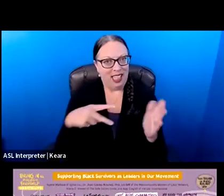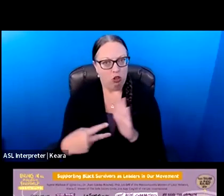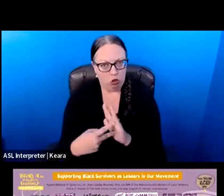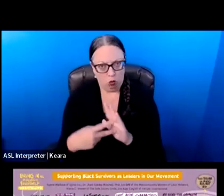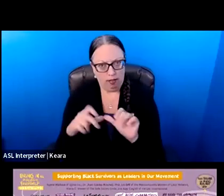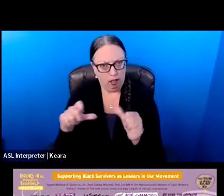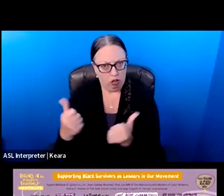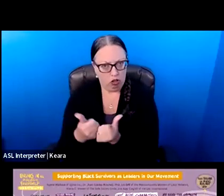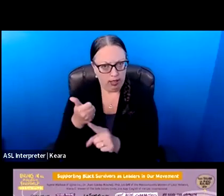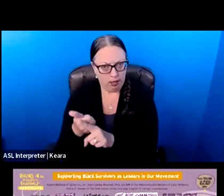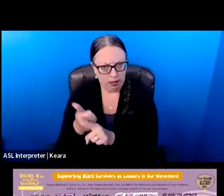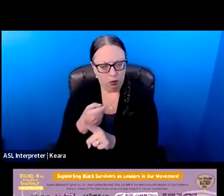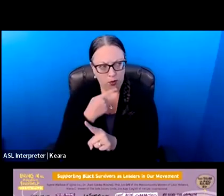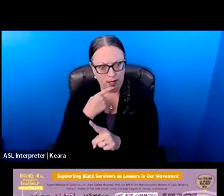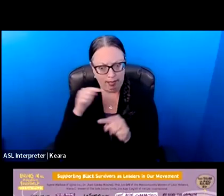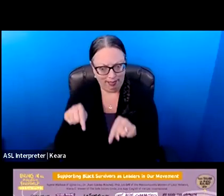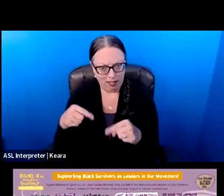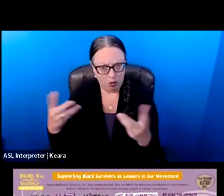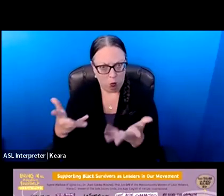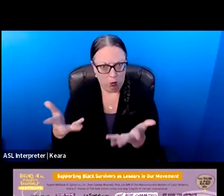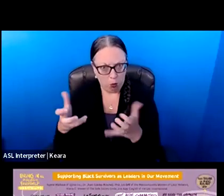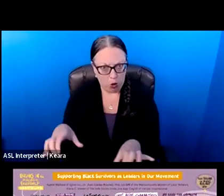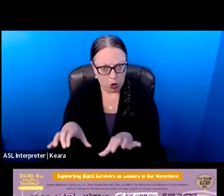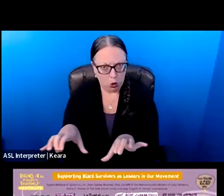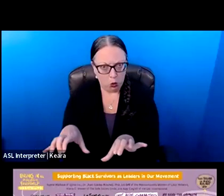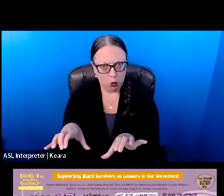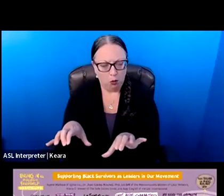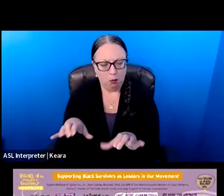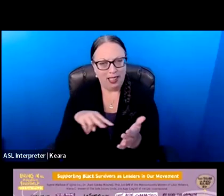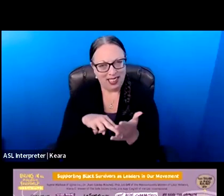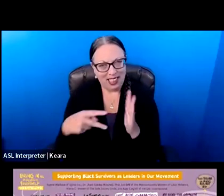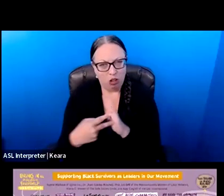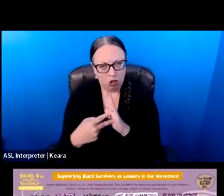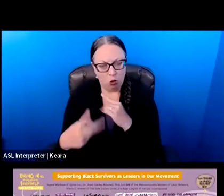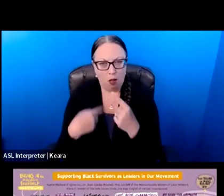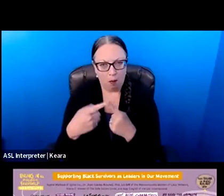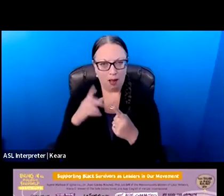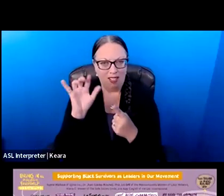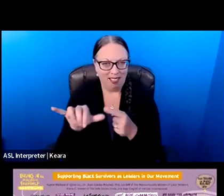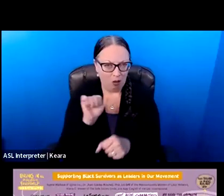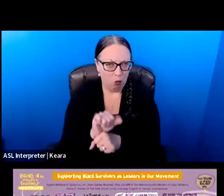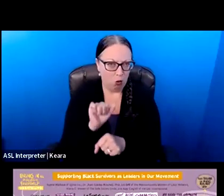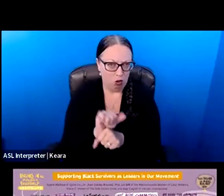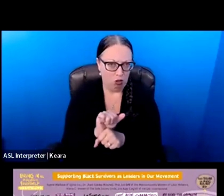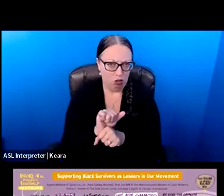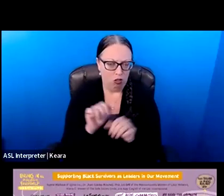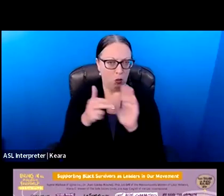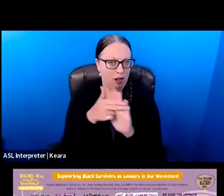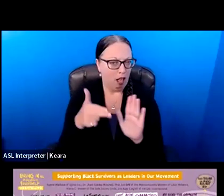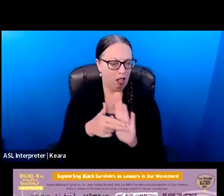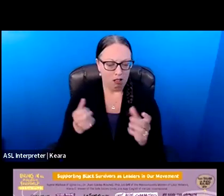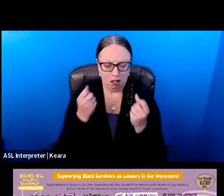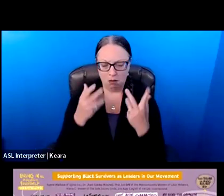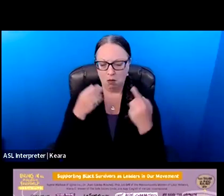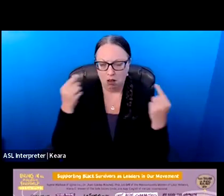agencies who said, this is what we want to do, be intentional about that work. So it highlights the many harms that has been done